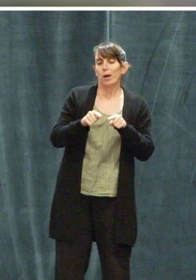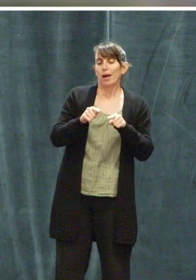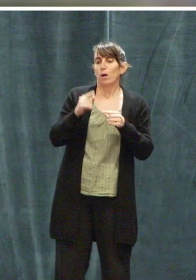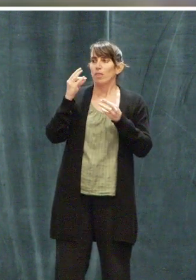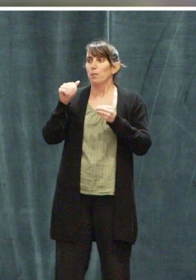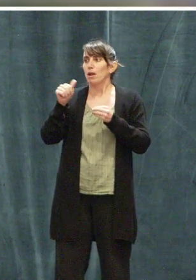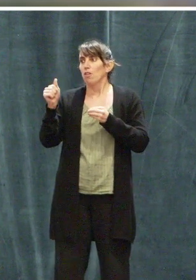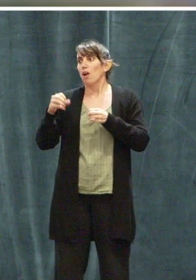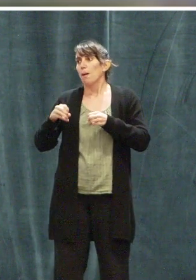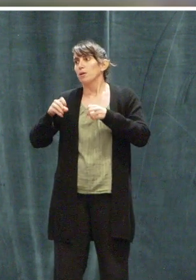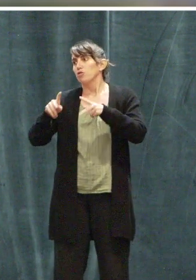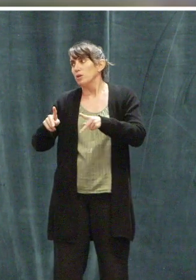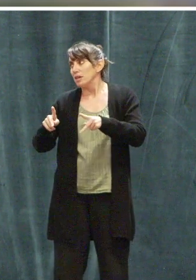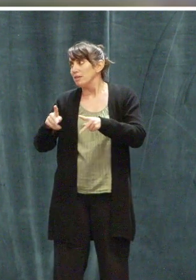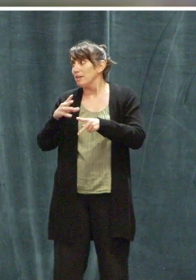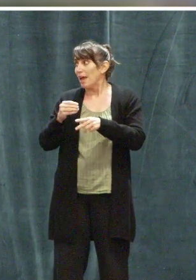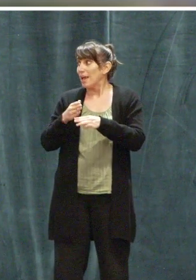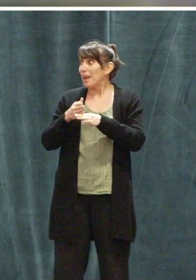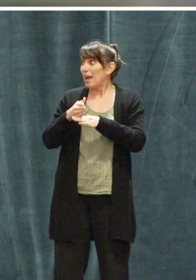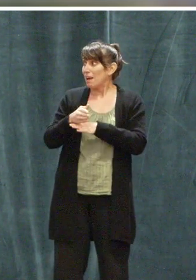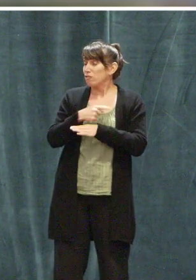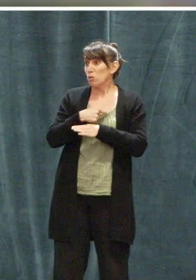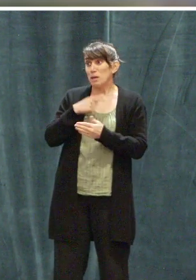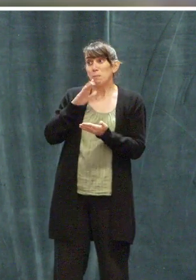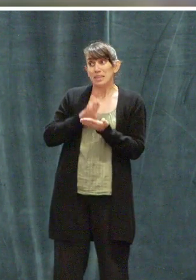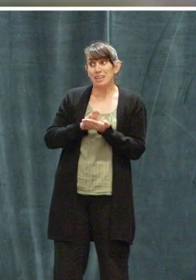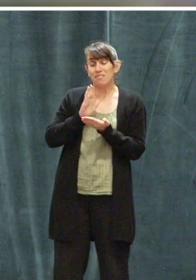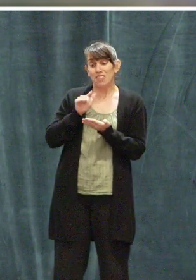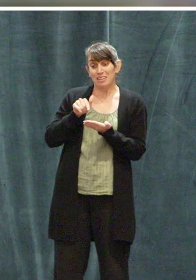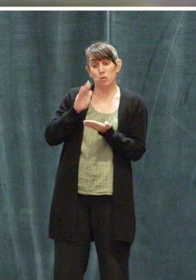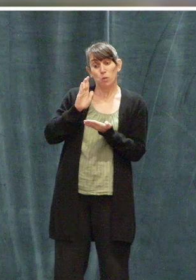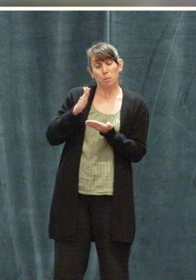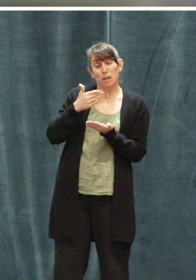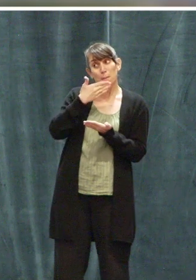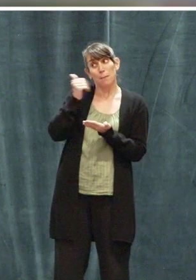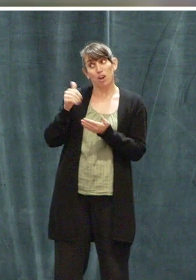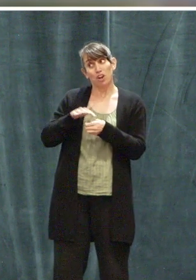open space. And then certainly after construction, we really believe this is gonna be a better neighborhood. But